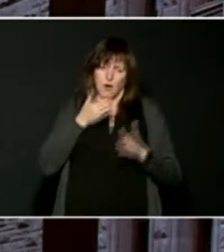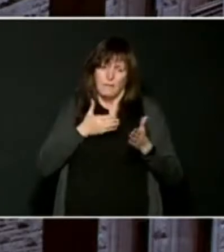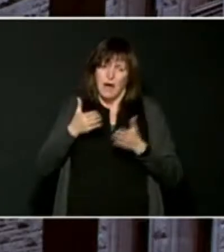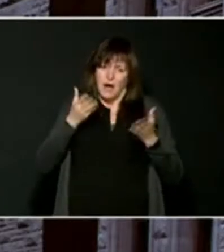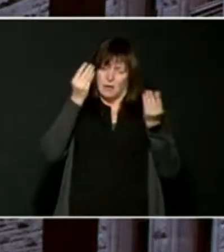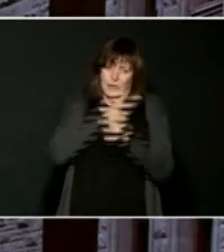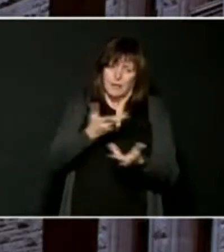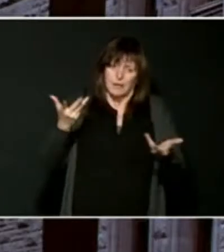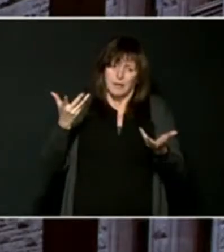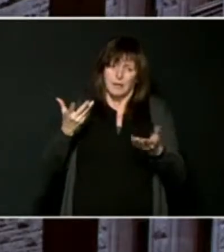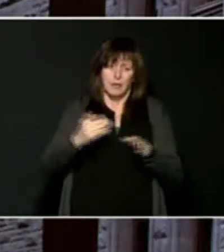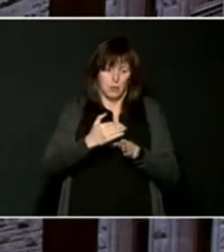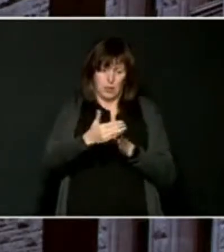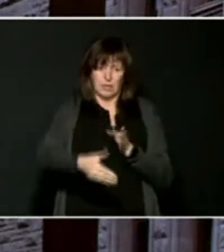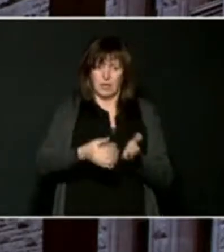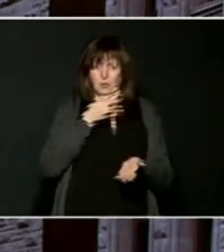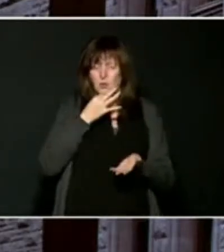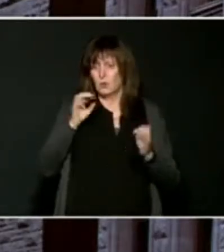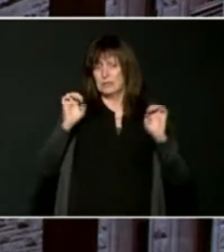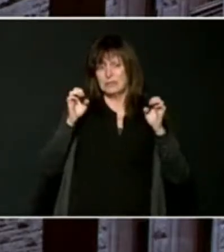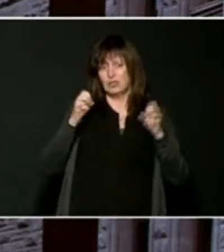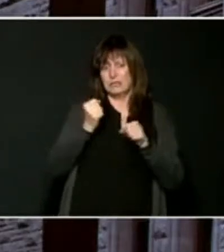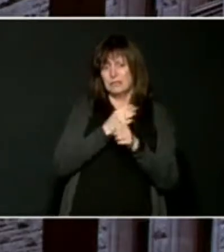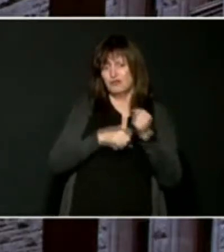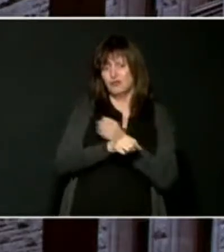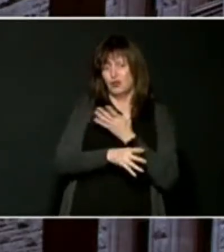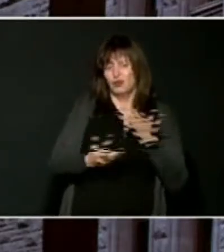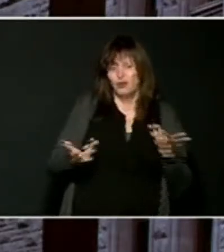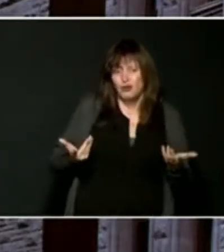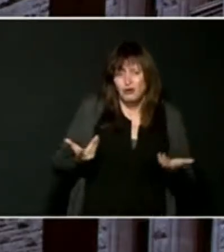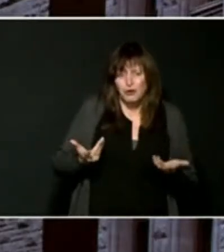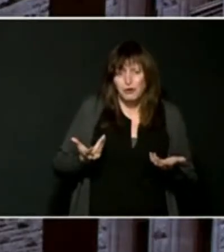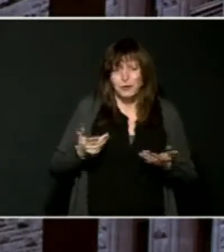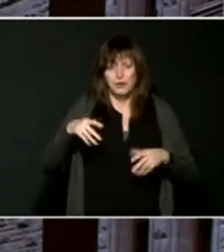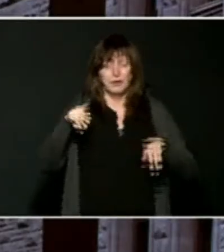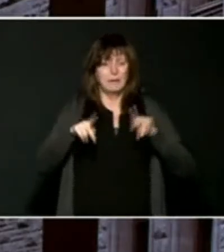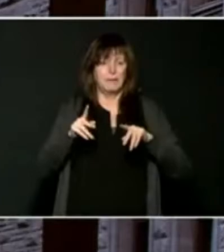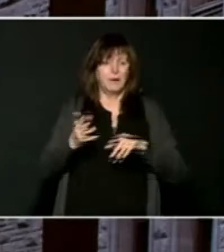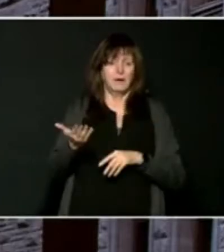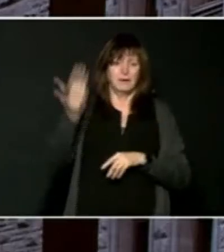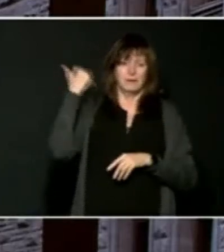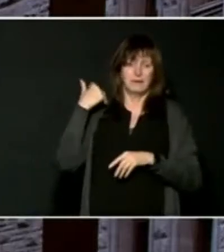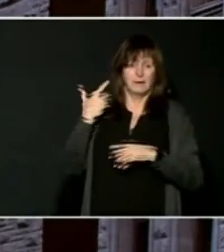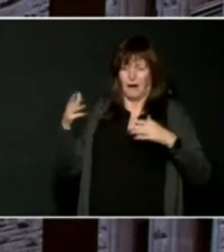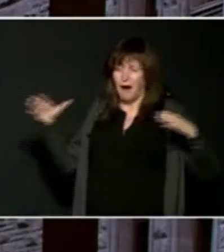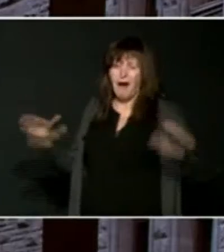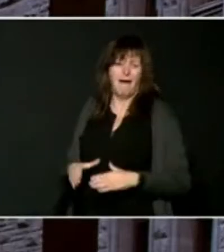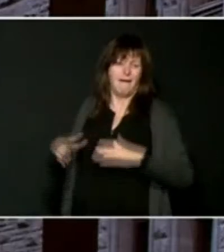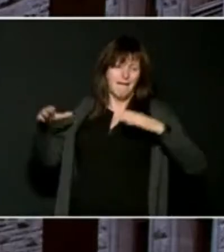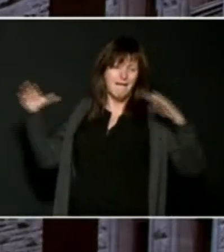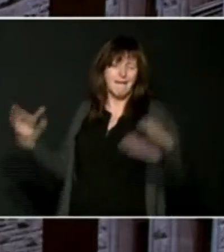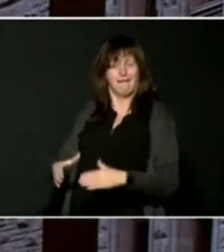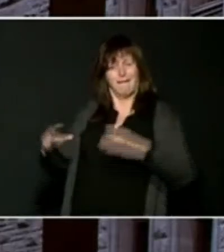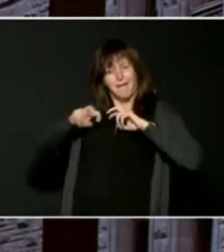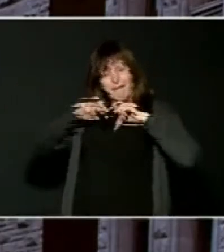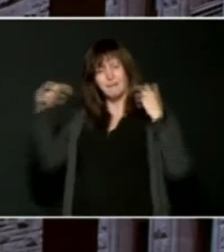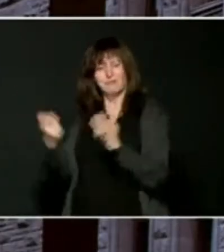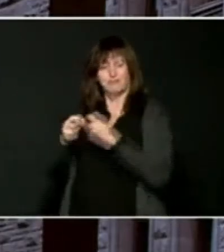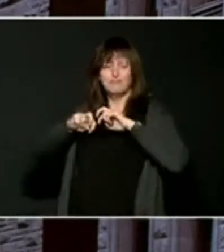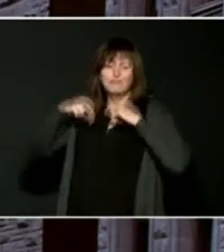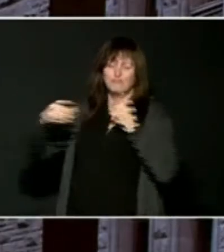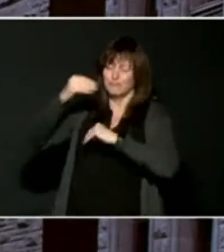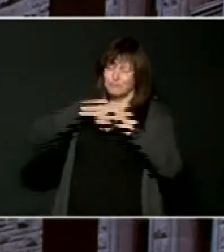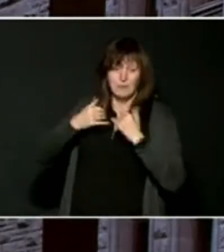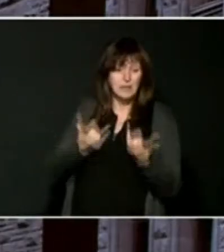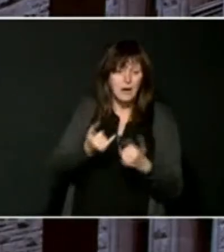weekend coming ahead, and while people have had historically times to socially gather, you're going to have to adhere to those limitations. You